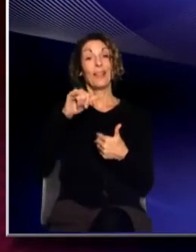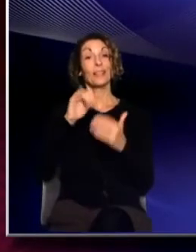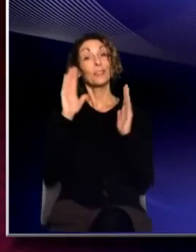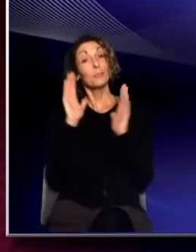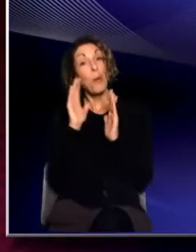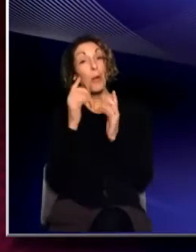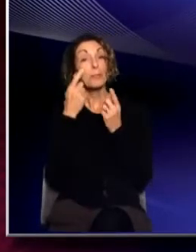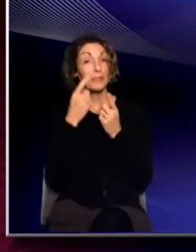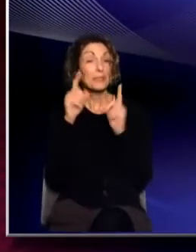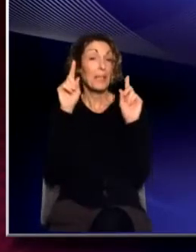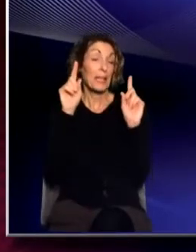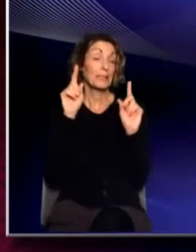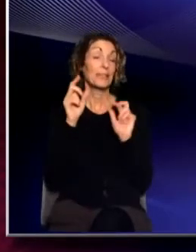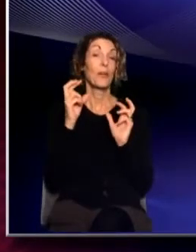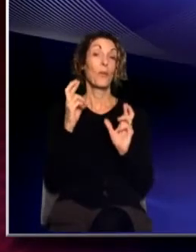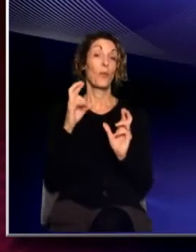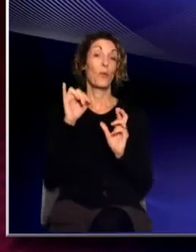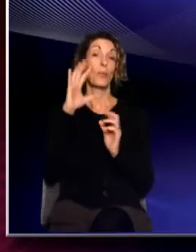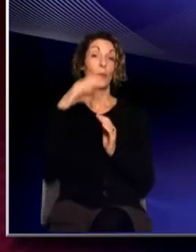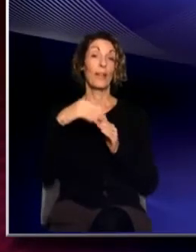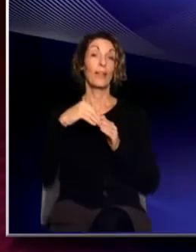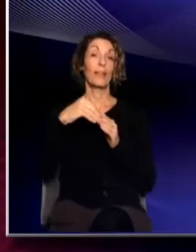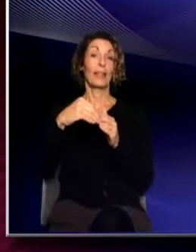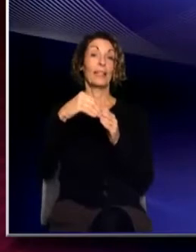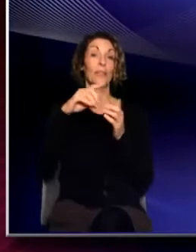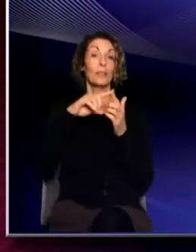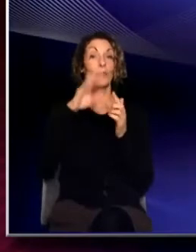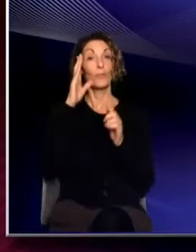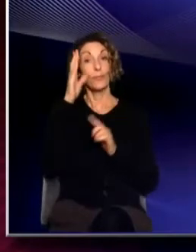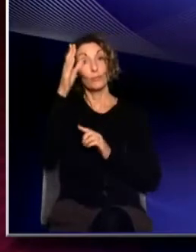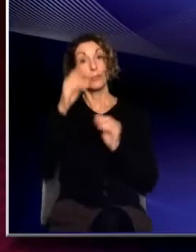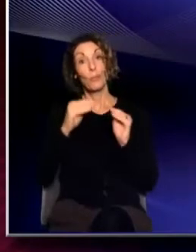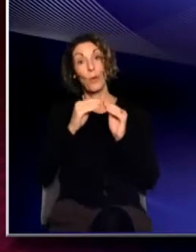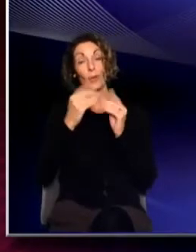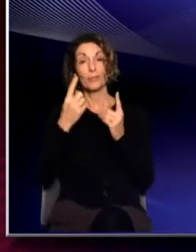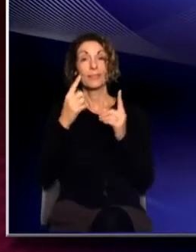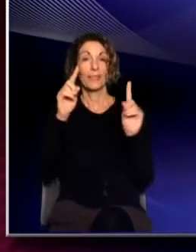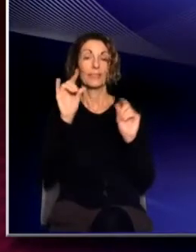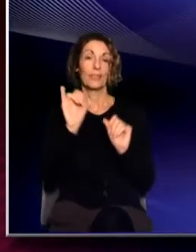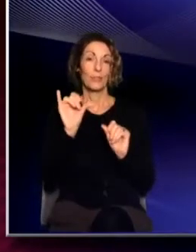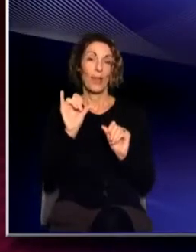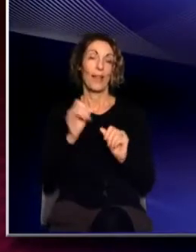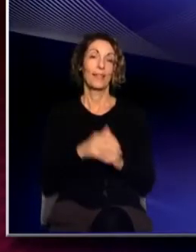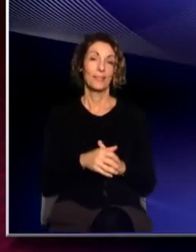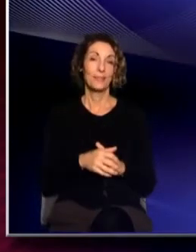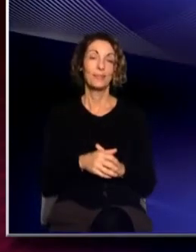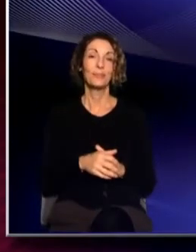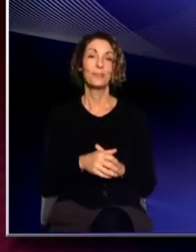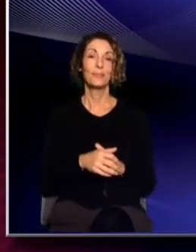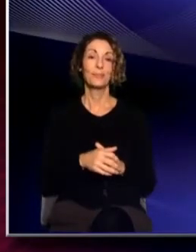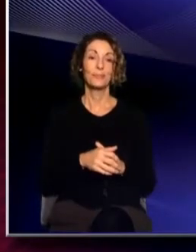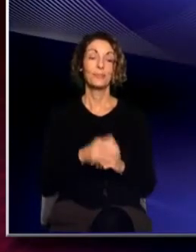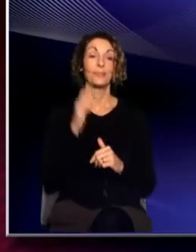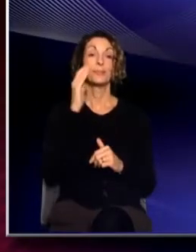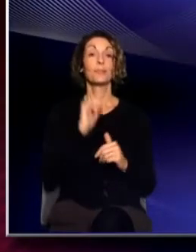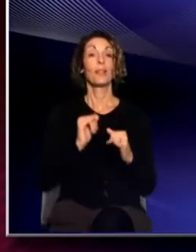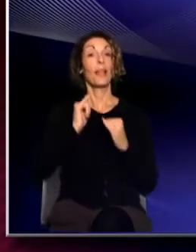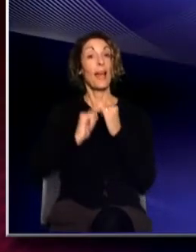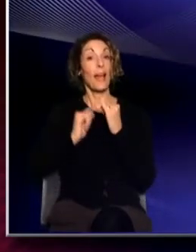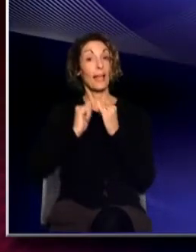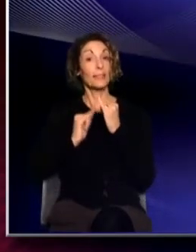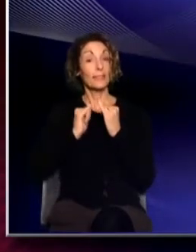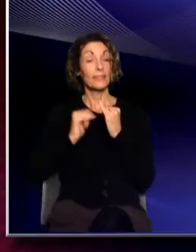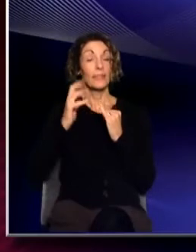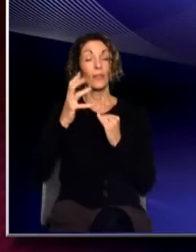success, and hopefully that will lead to future successes as well. And then last, I just want